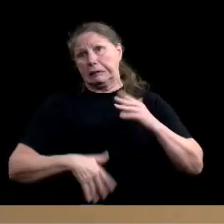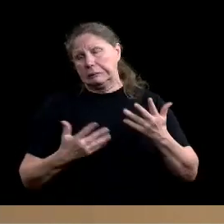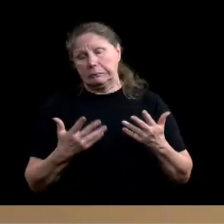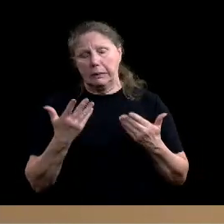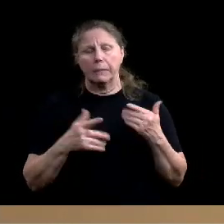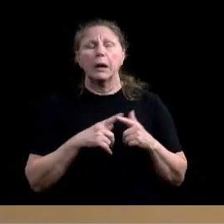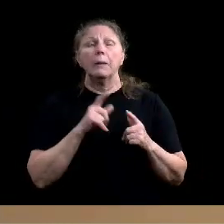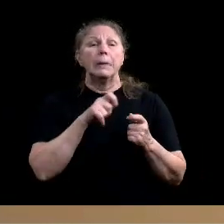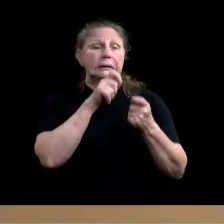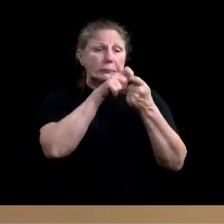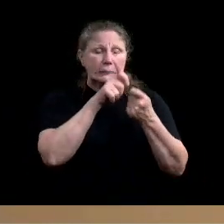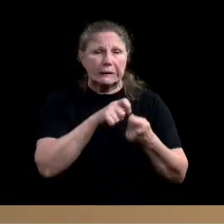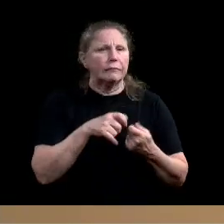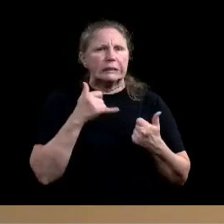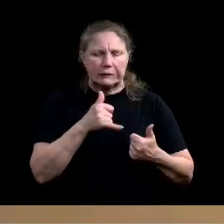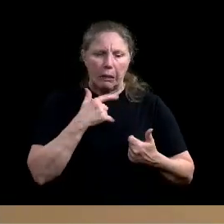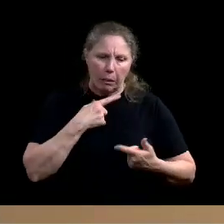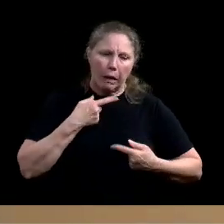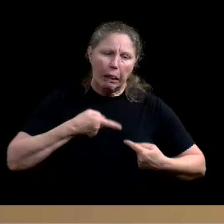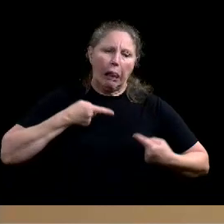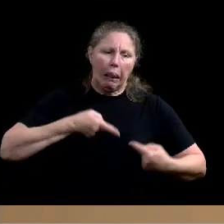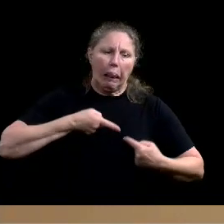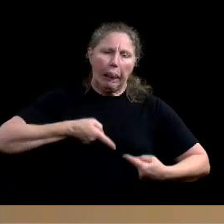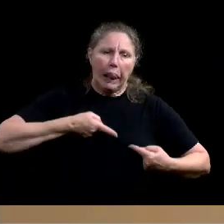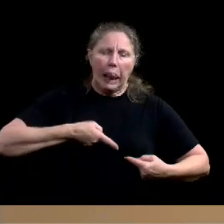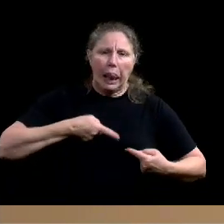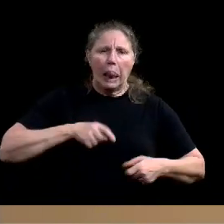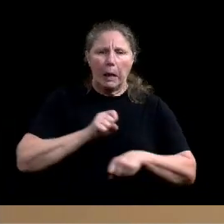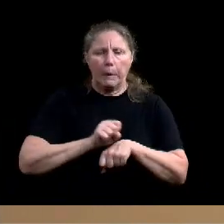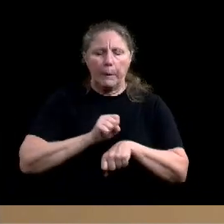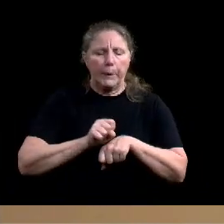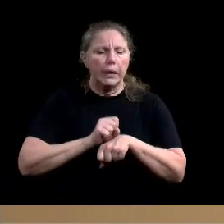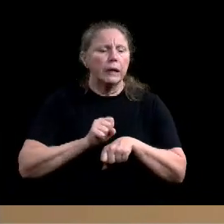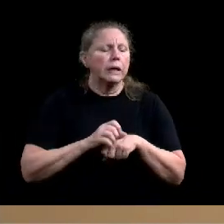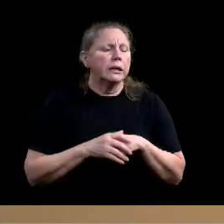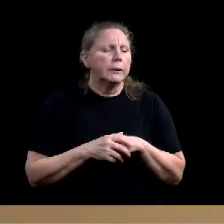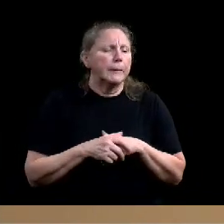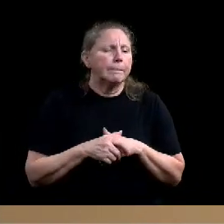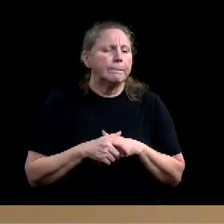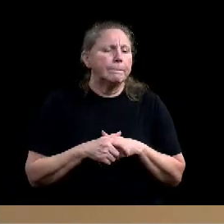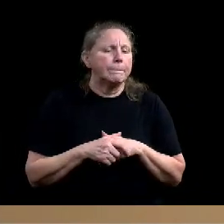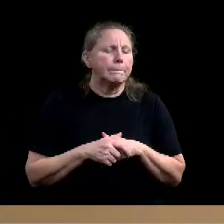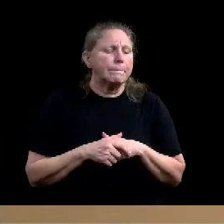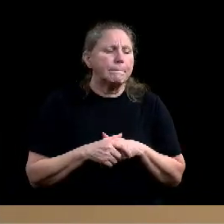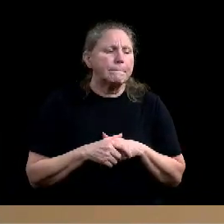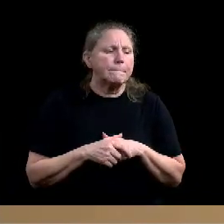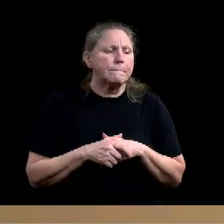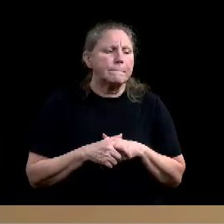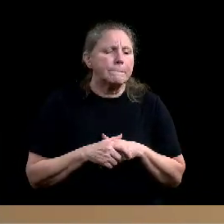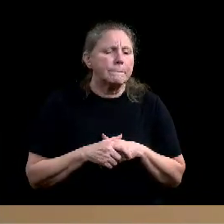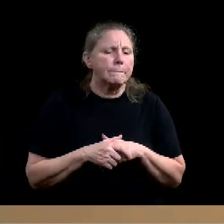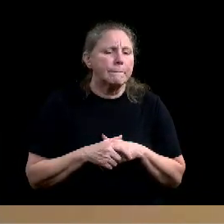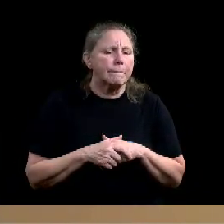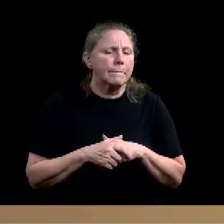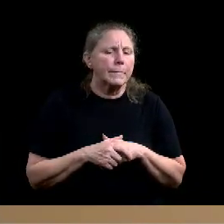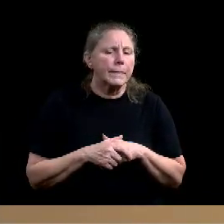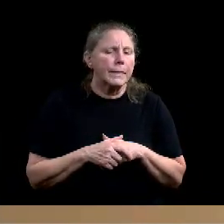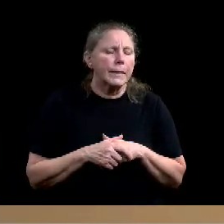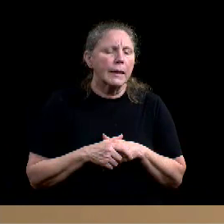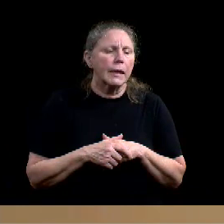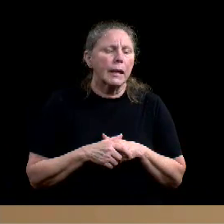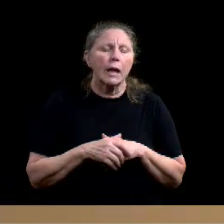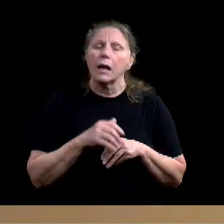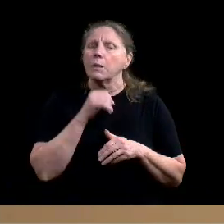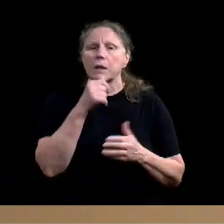we're trying to work that out. And we're not talking about a lot of money. We're just trying to help